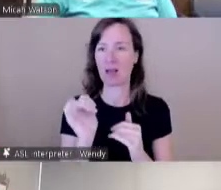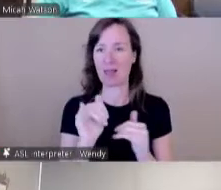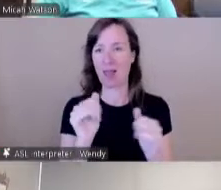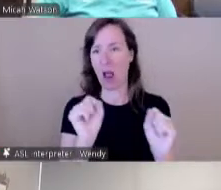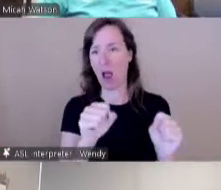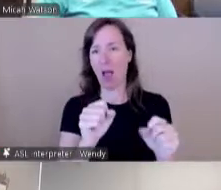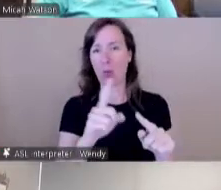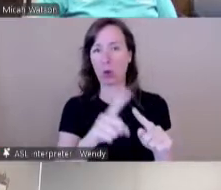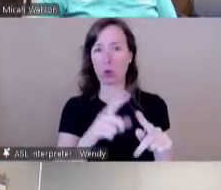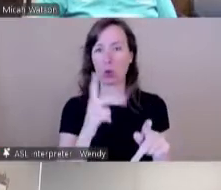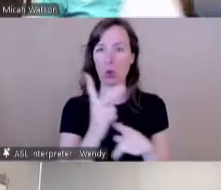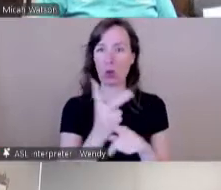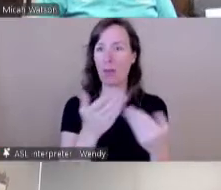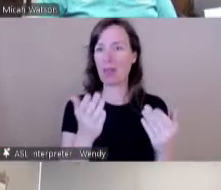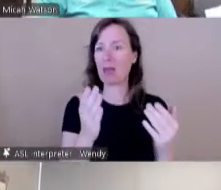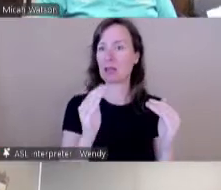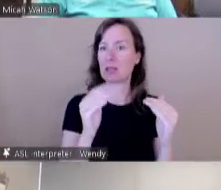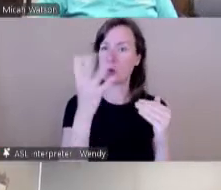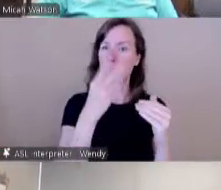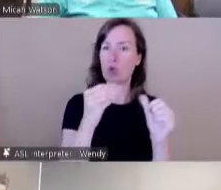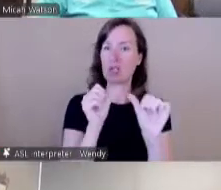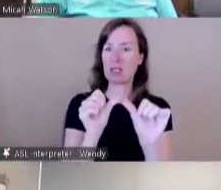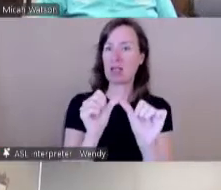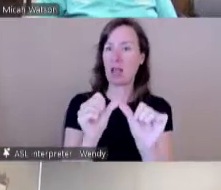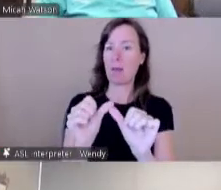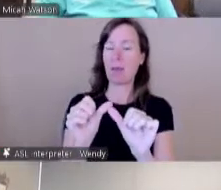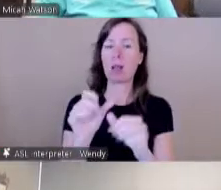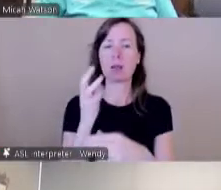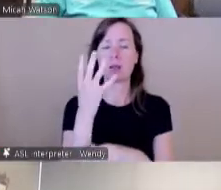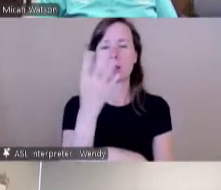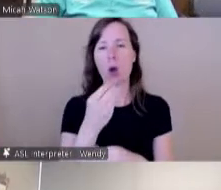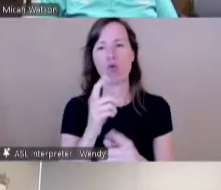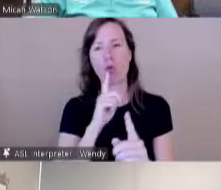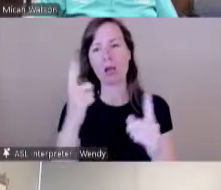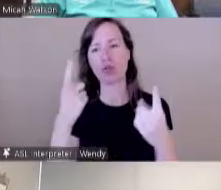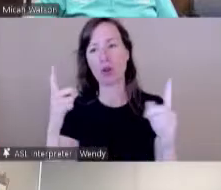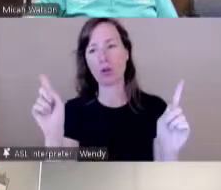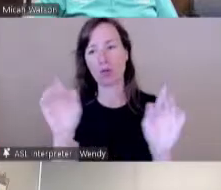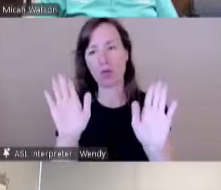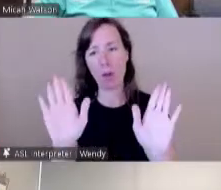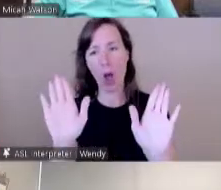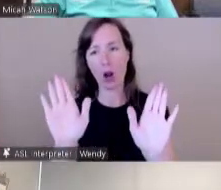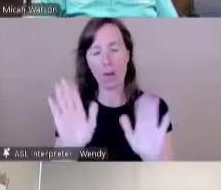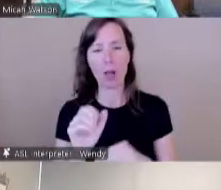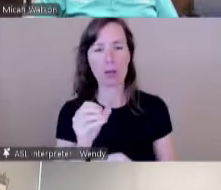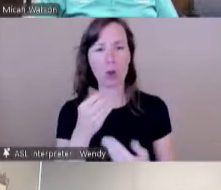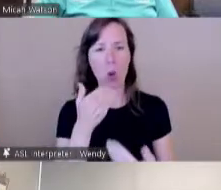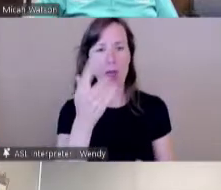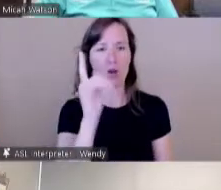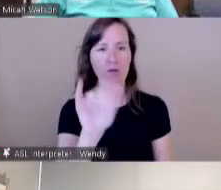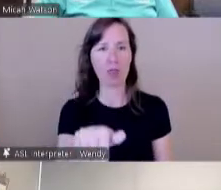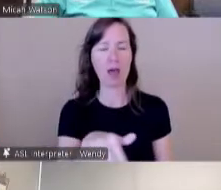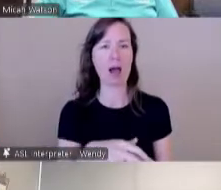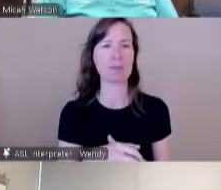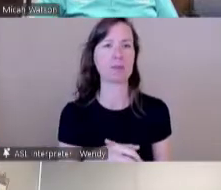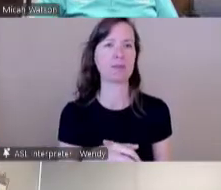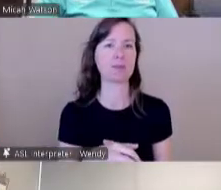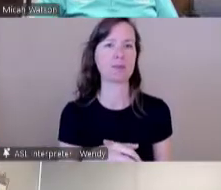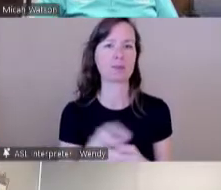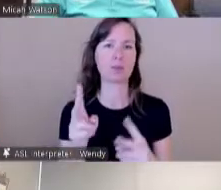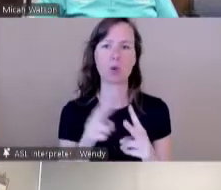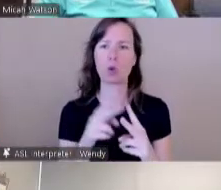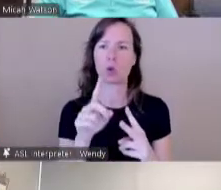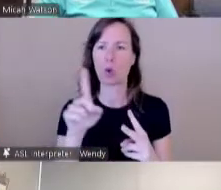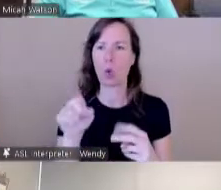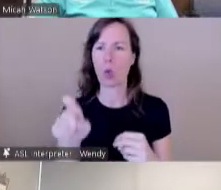is really remarkable. So thank you for that. Two quick questions. One is maybe something